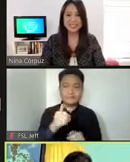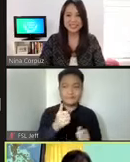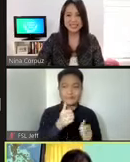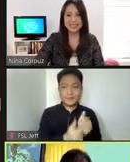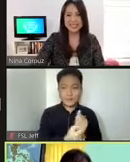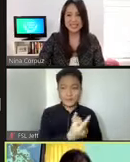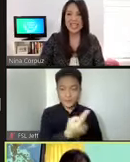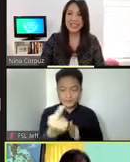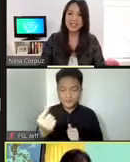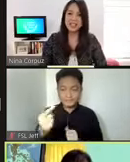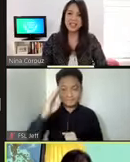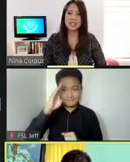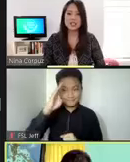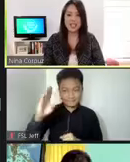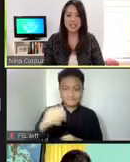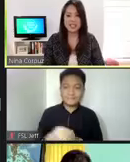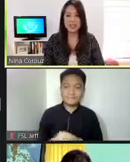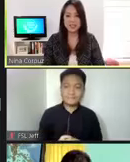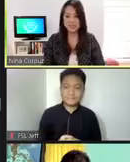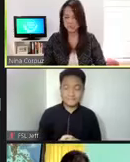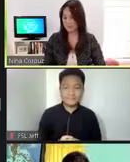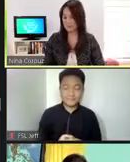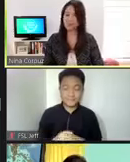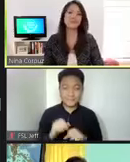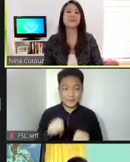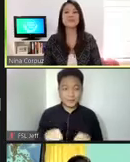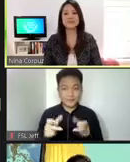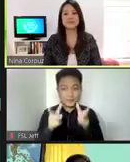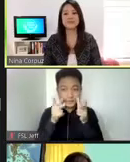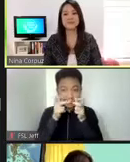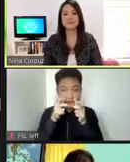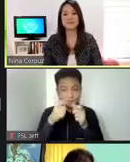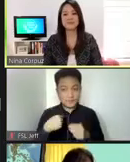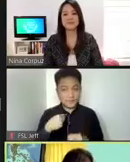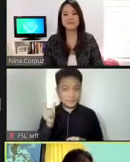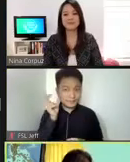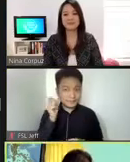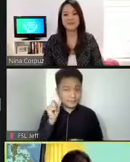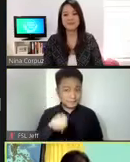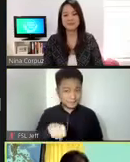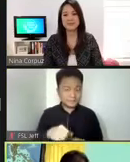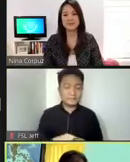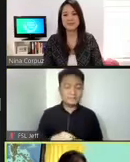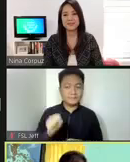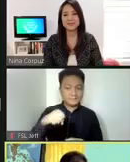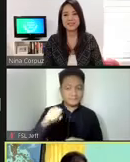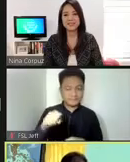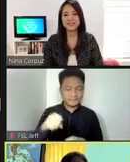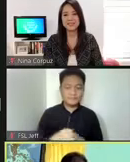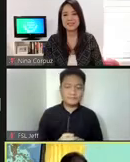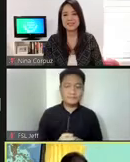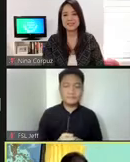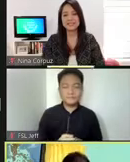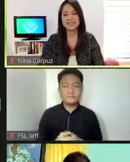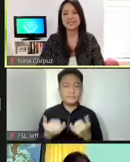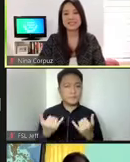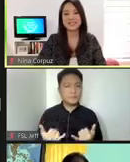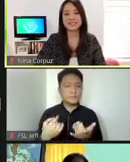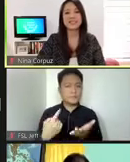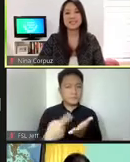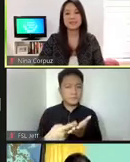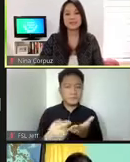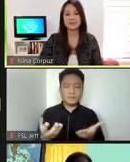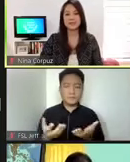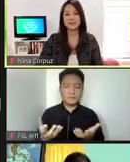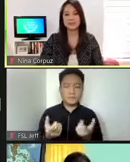Okay. So I would like to talk about what we do as Coffee for Peace, and hope to share